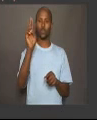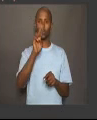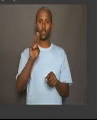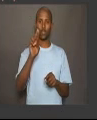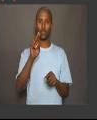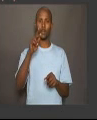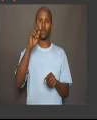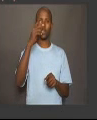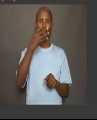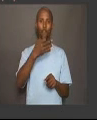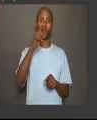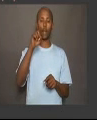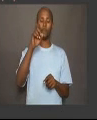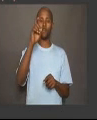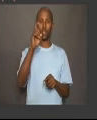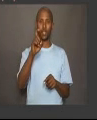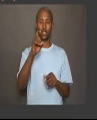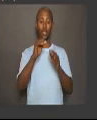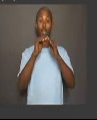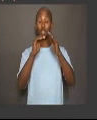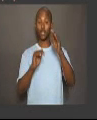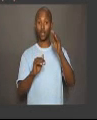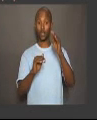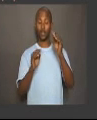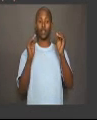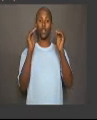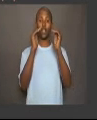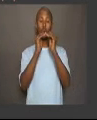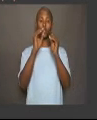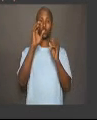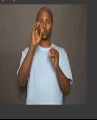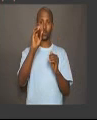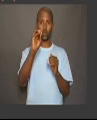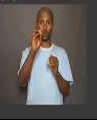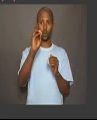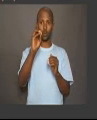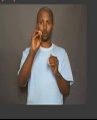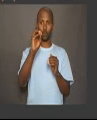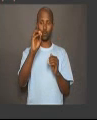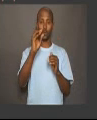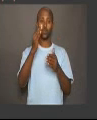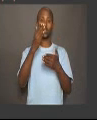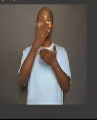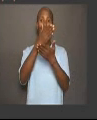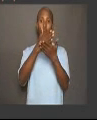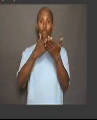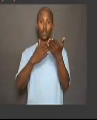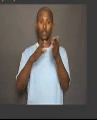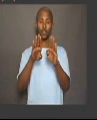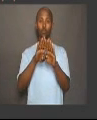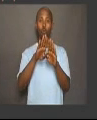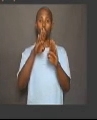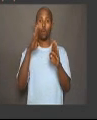x is less than equal to 0 on the half open interval